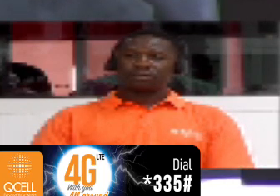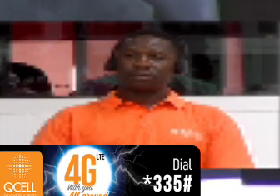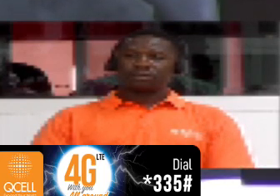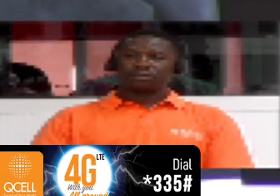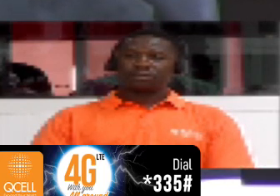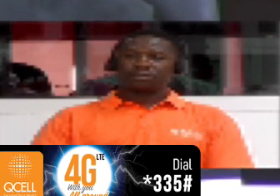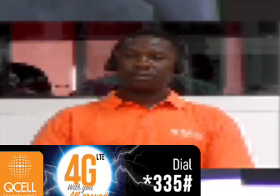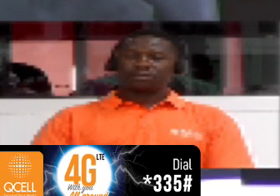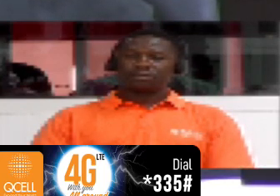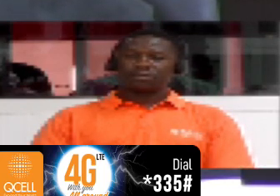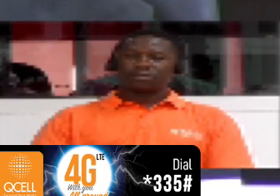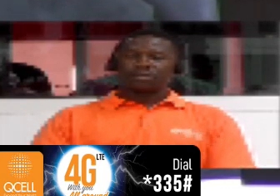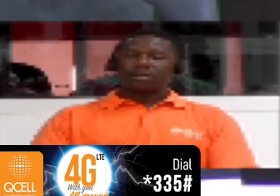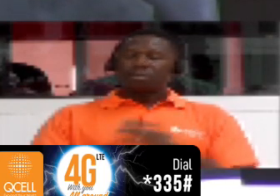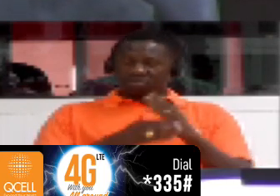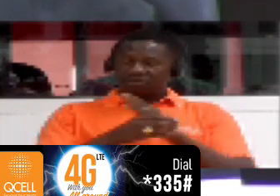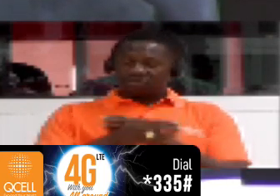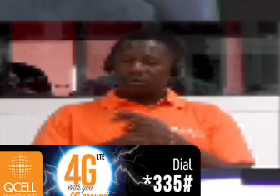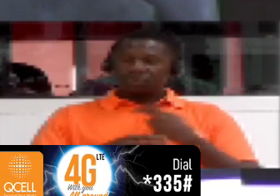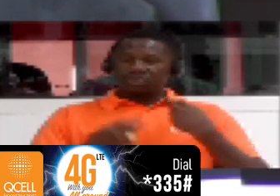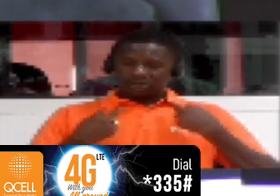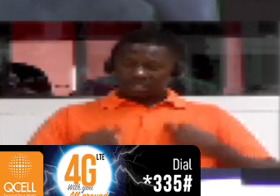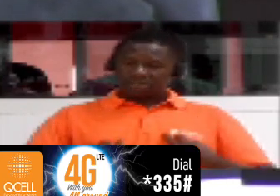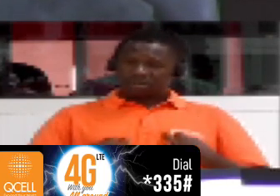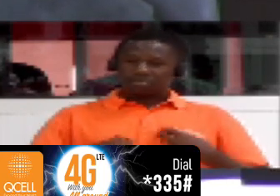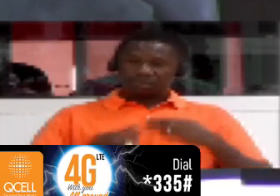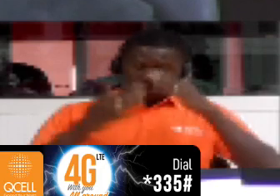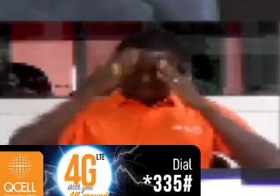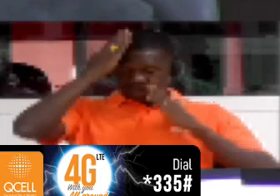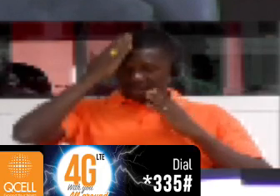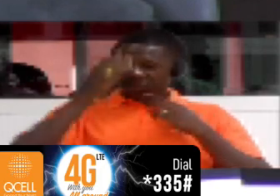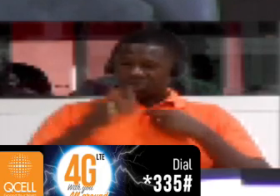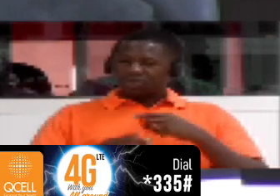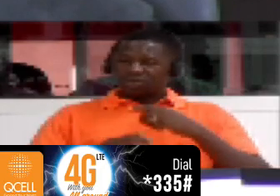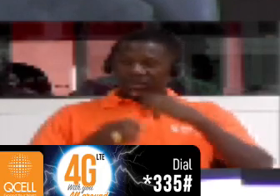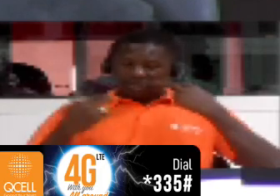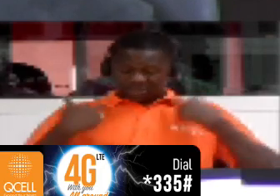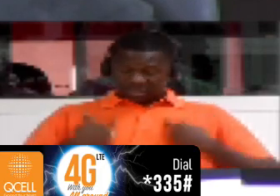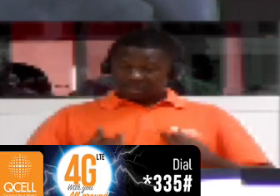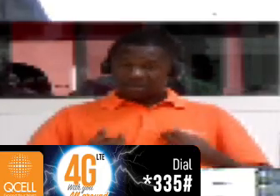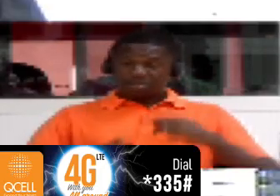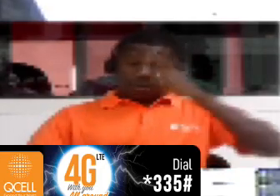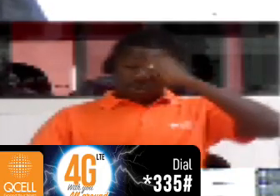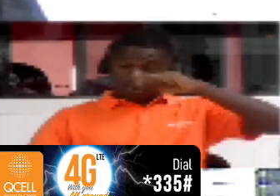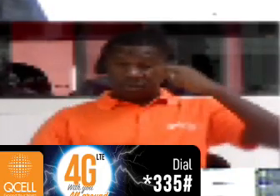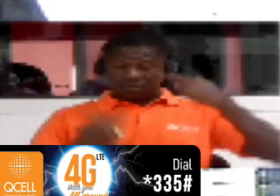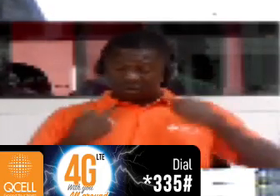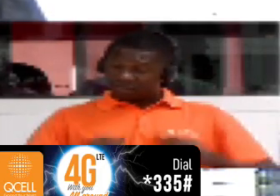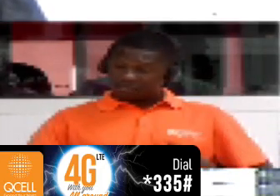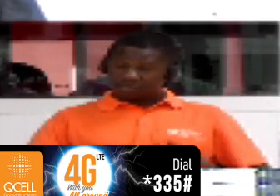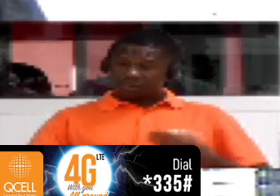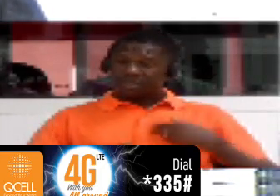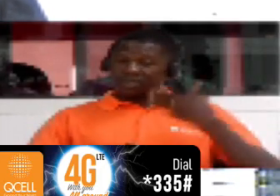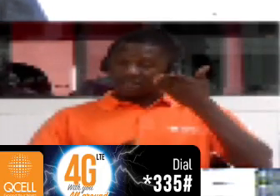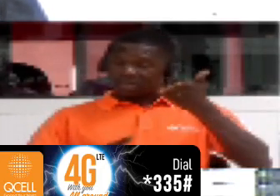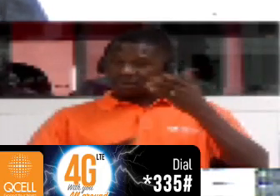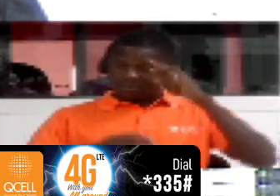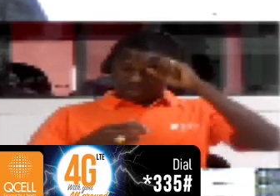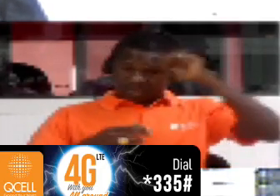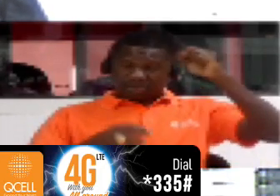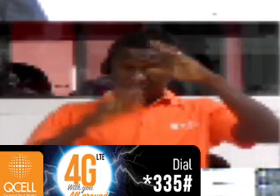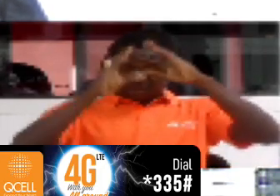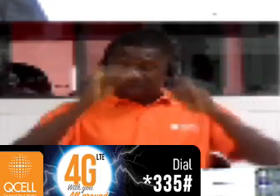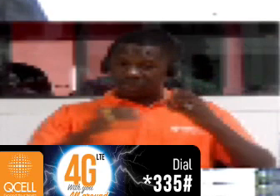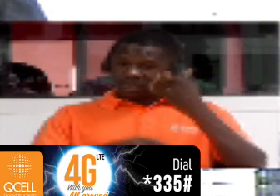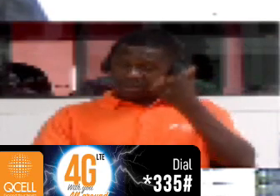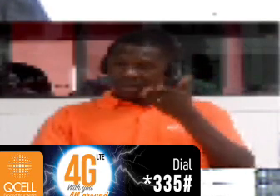you dressed in police uniform when you first went to State House as a State Guard? Akobiri data State House follow ke